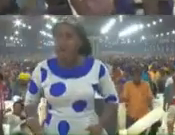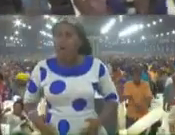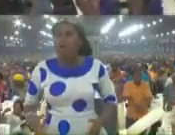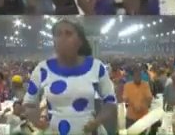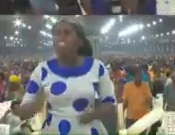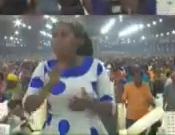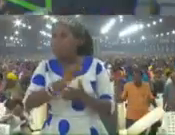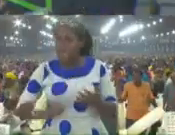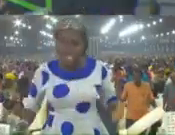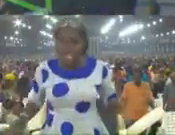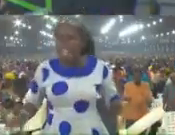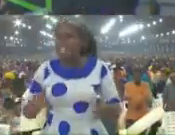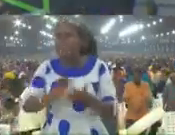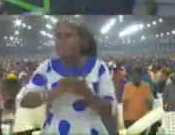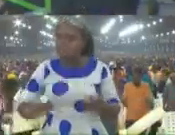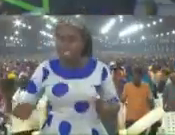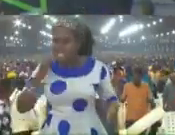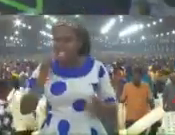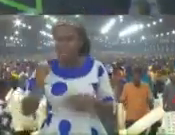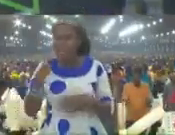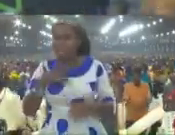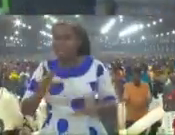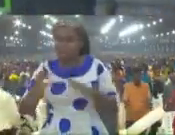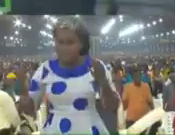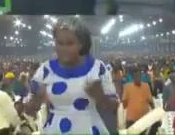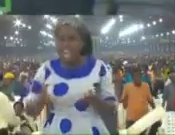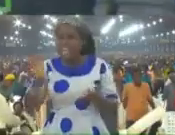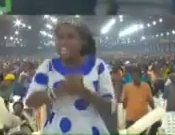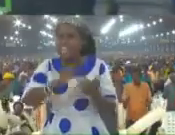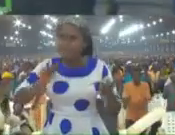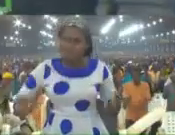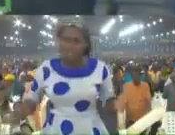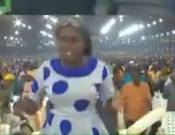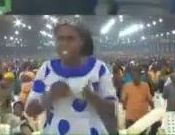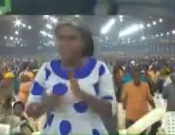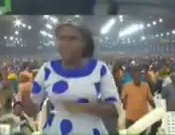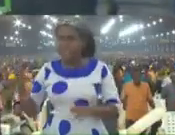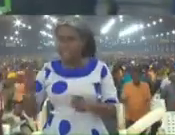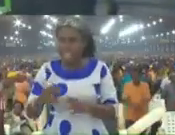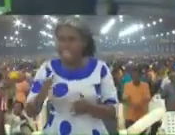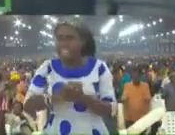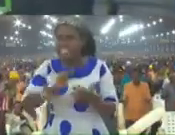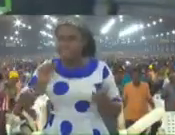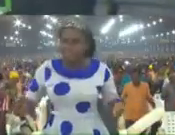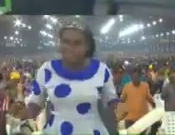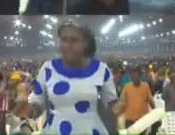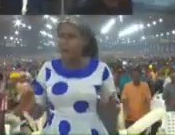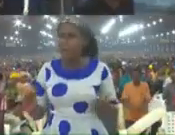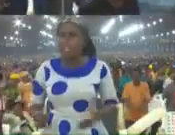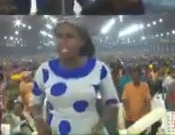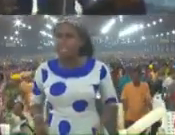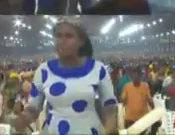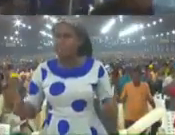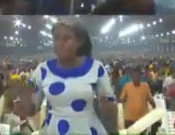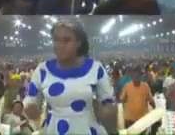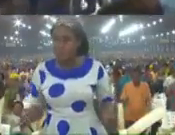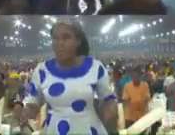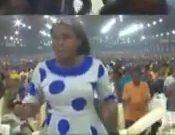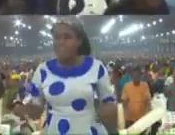family. Leave the siege over my ministry. Leave the siege. Papa, leave the